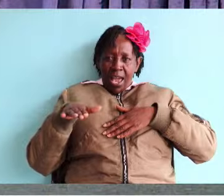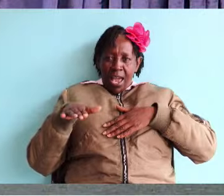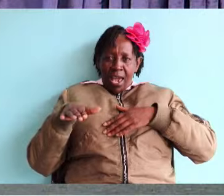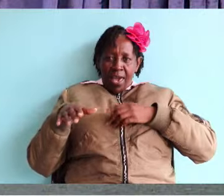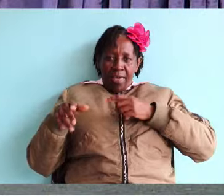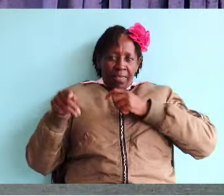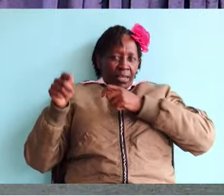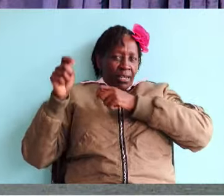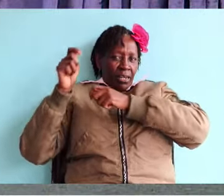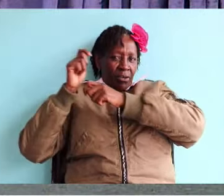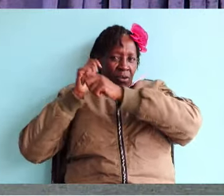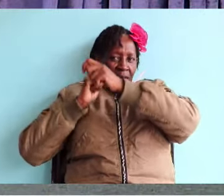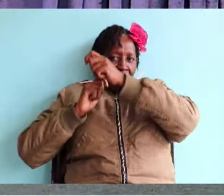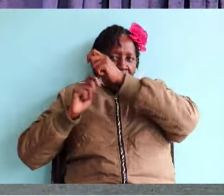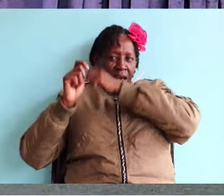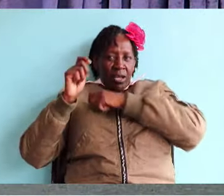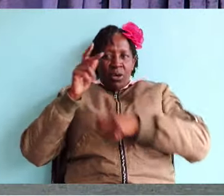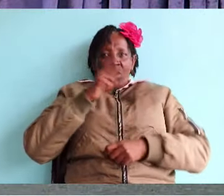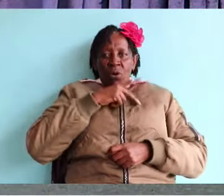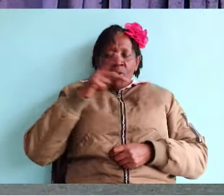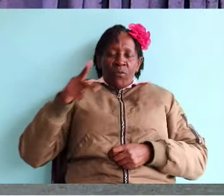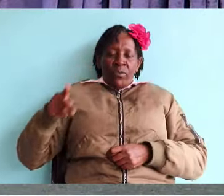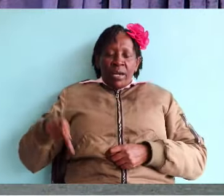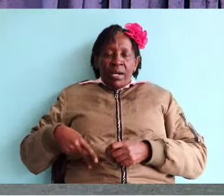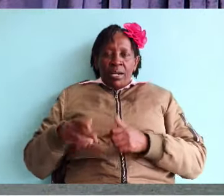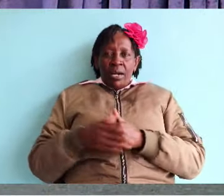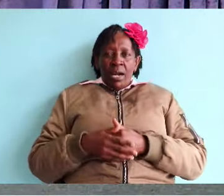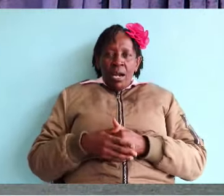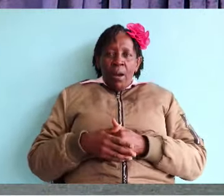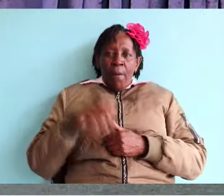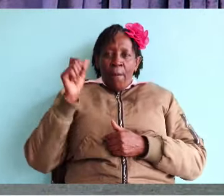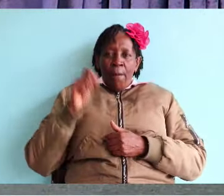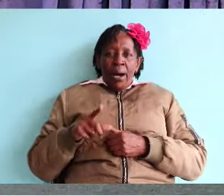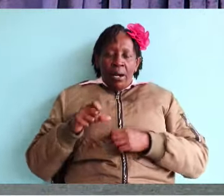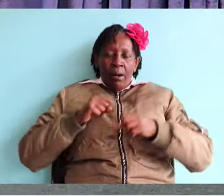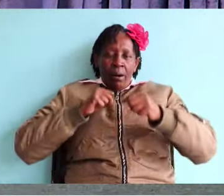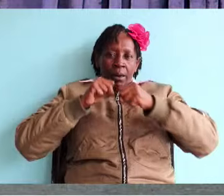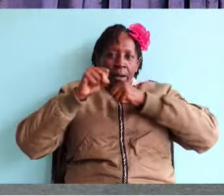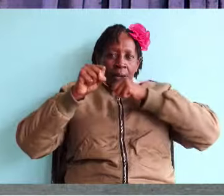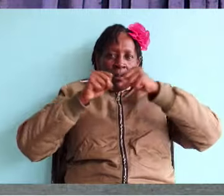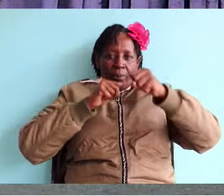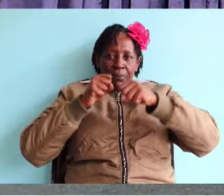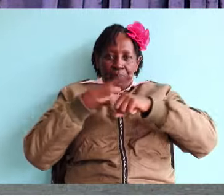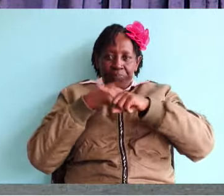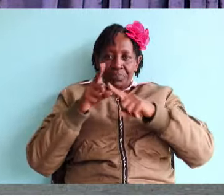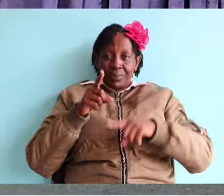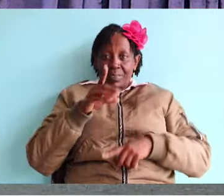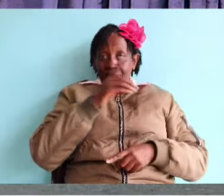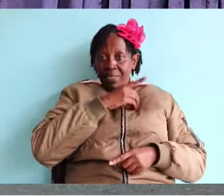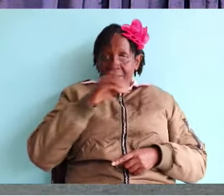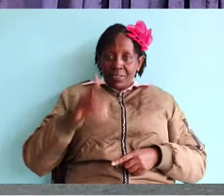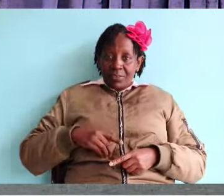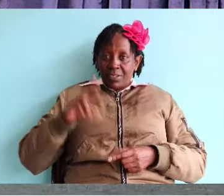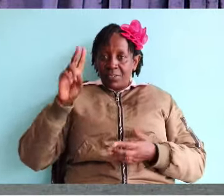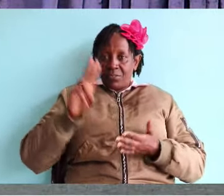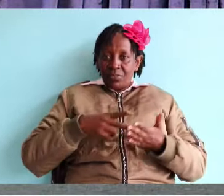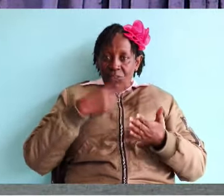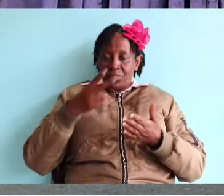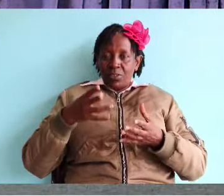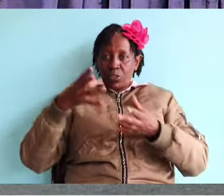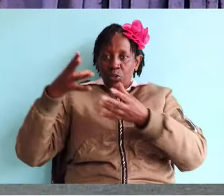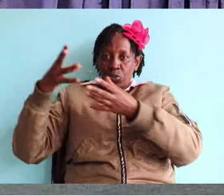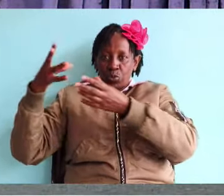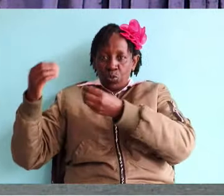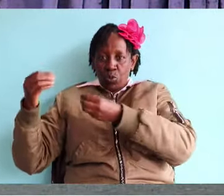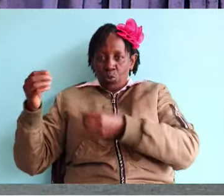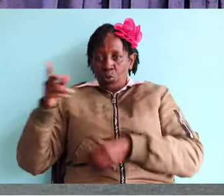the kings. They needed to go to war. And actually, the time that David failed to go was a time that the kings were going